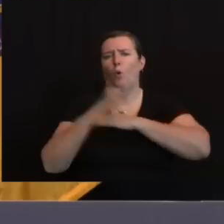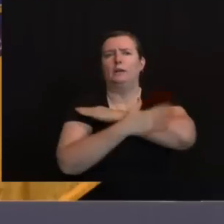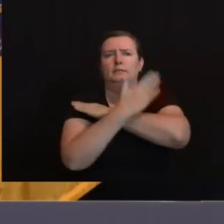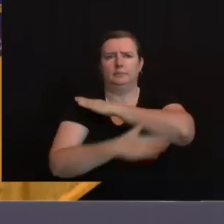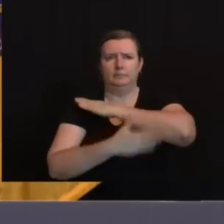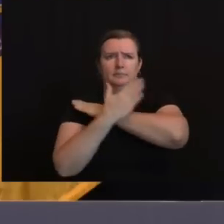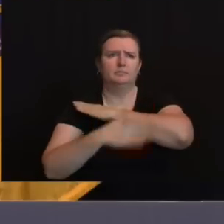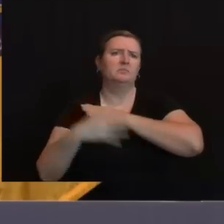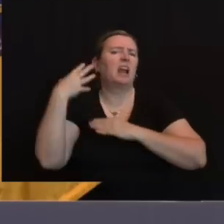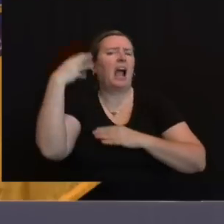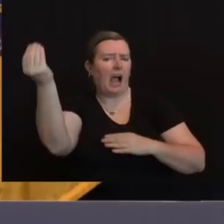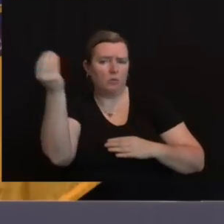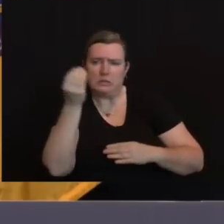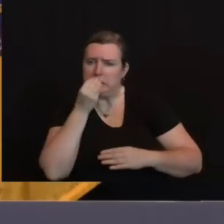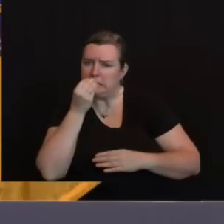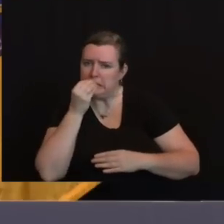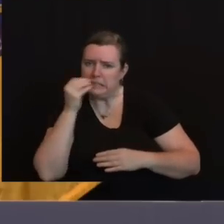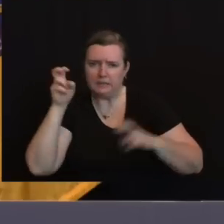dining.